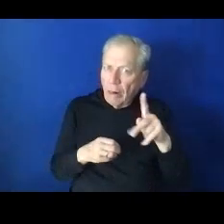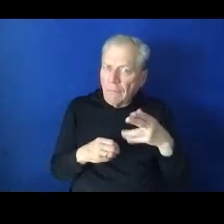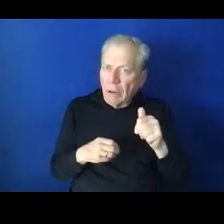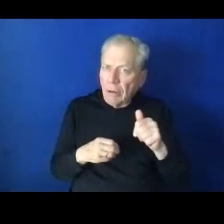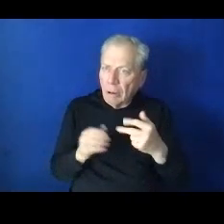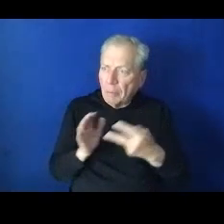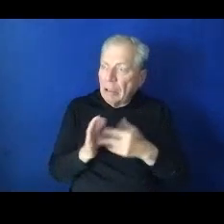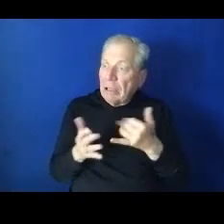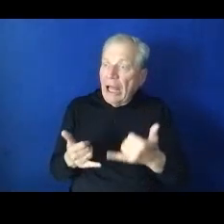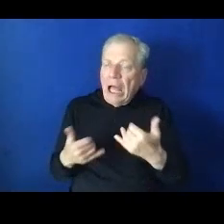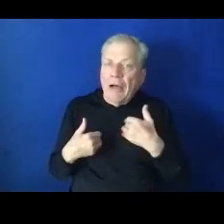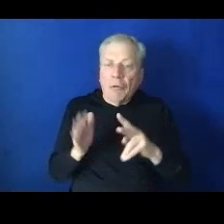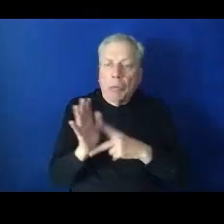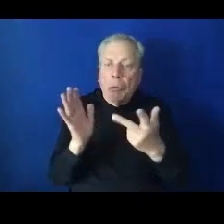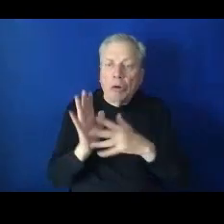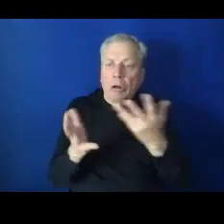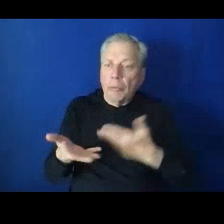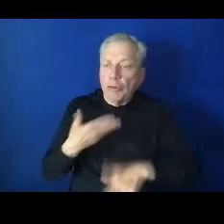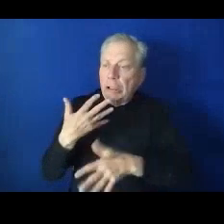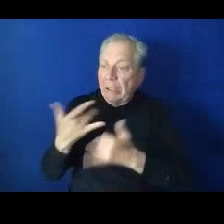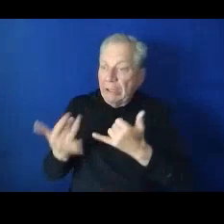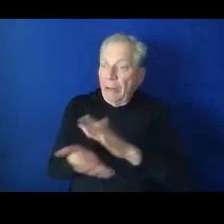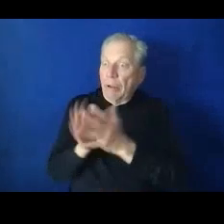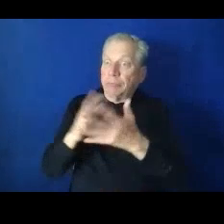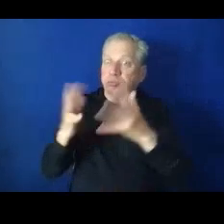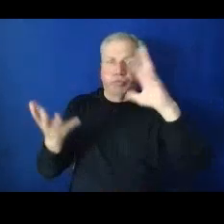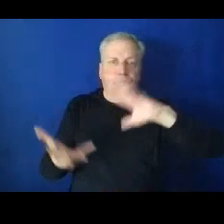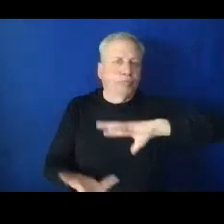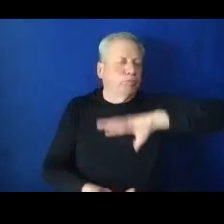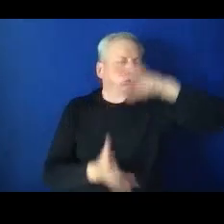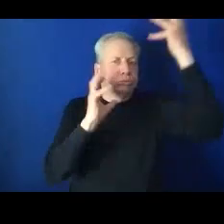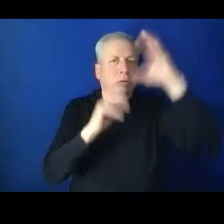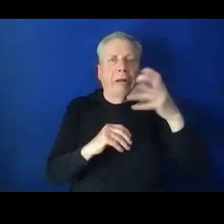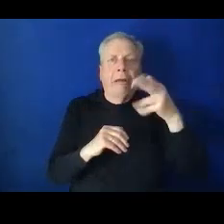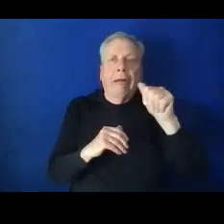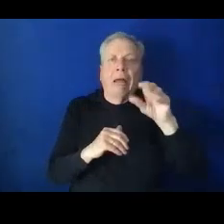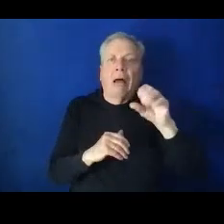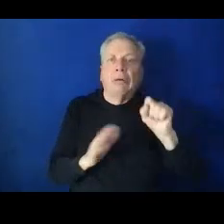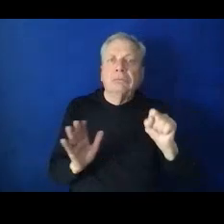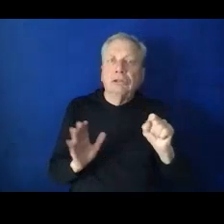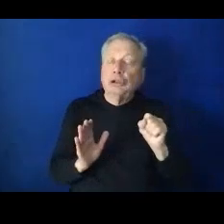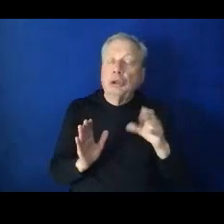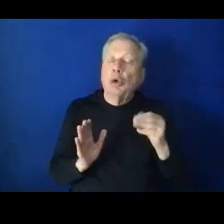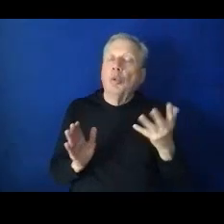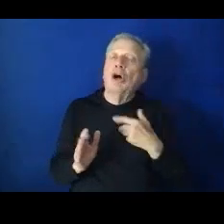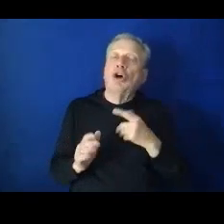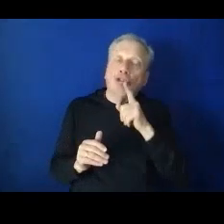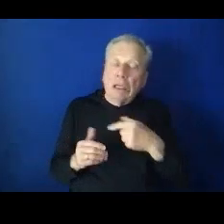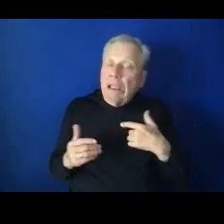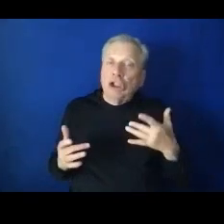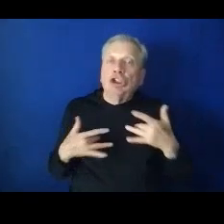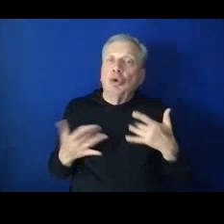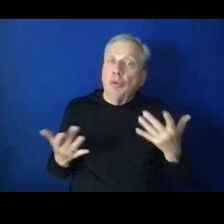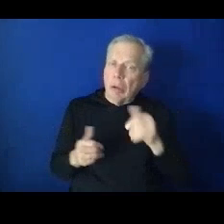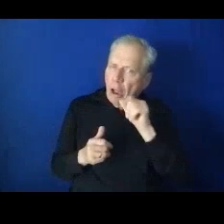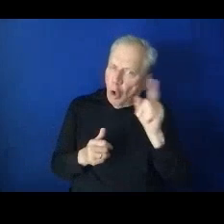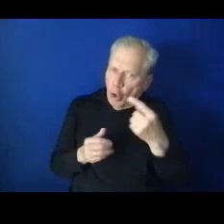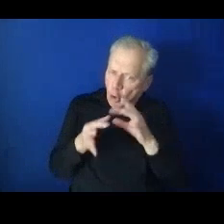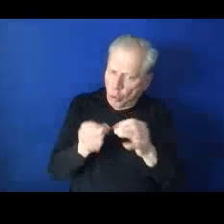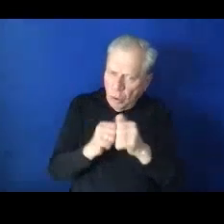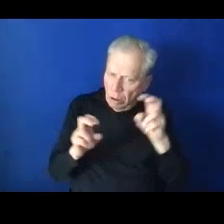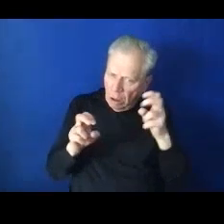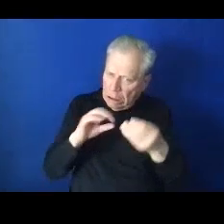breeding females in a pack, and it just gets to be kind of chaos. And so what we're really concerned with is not only numbers,